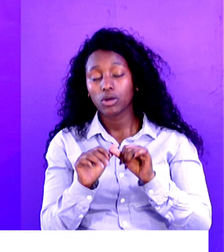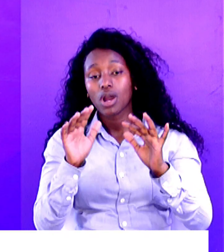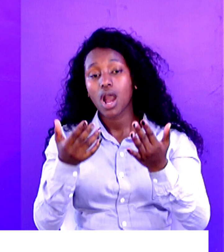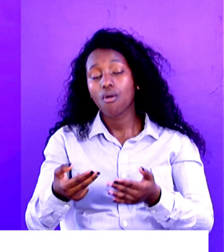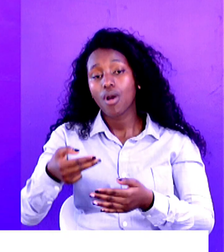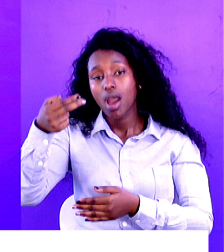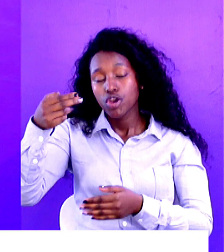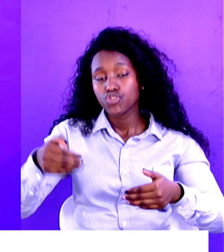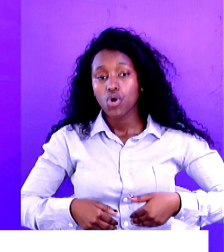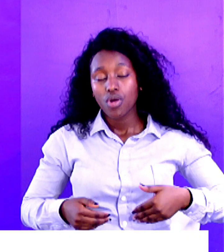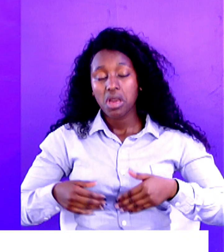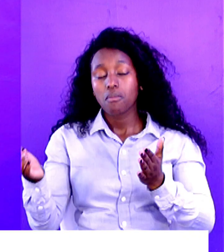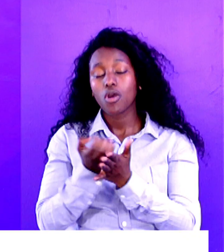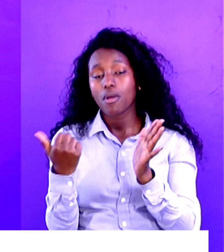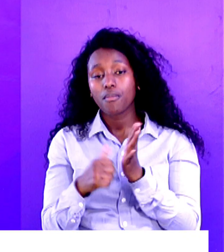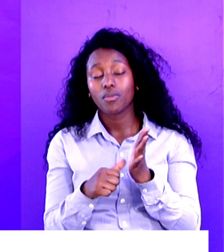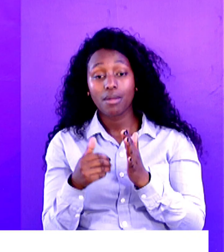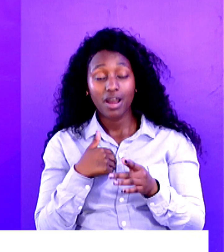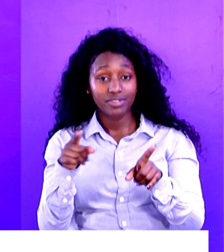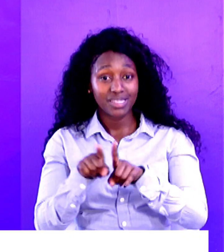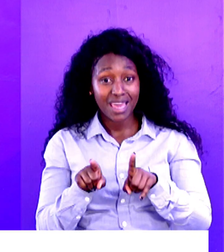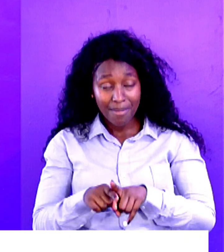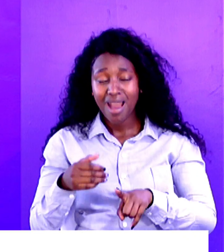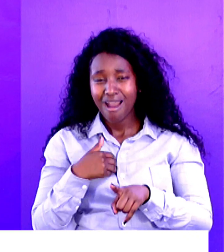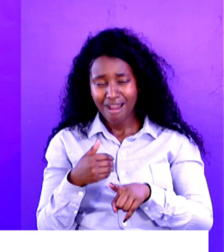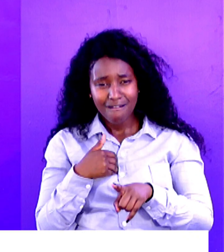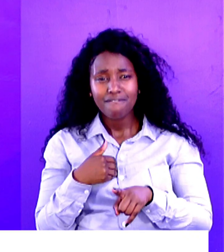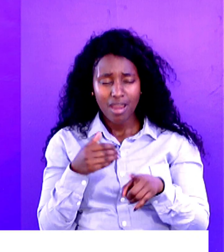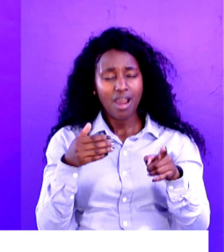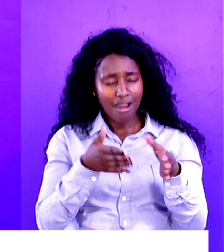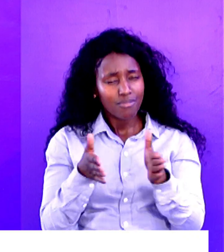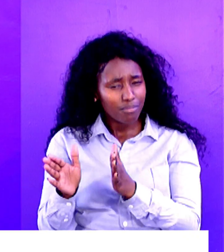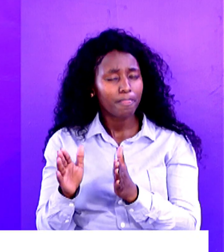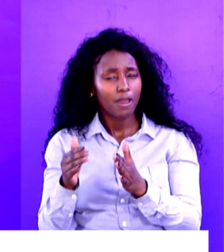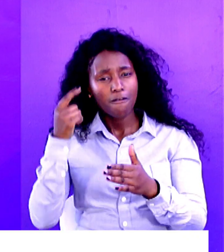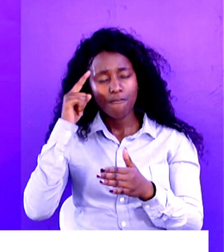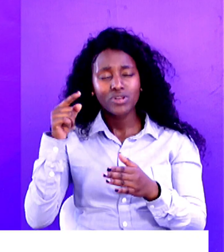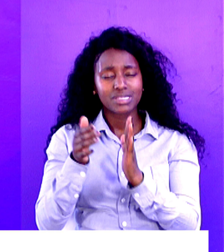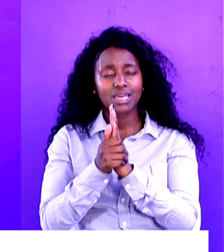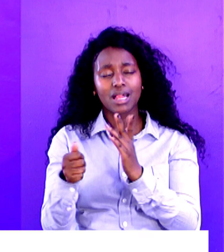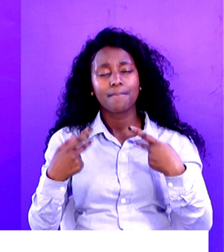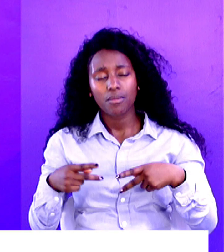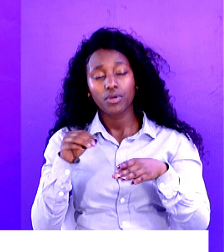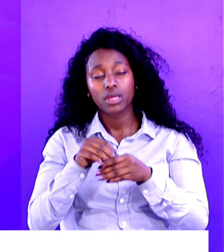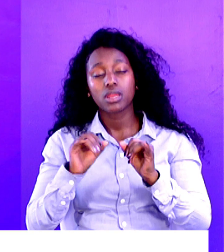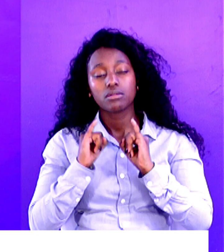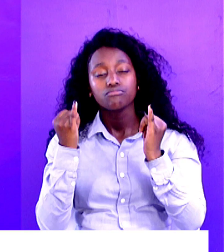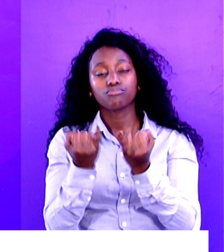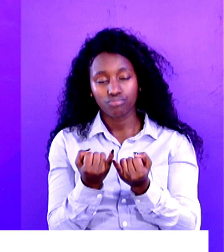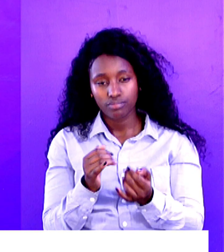in the country, despite the availability of skilled graduates from technical institutions.